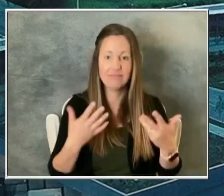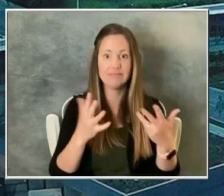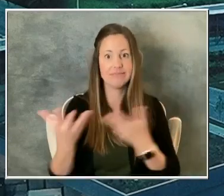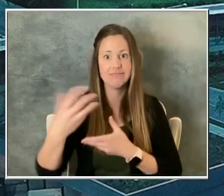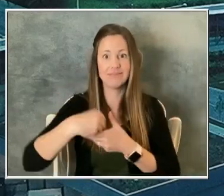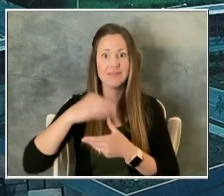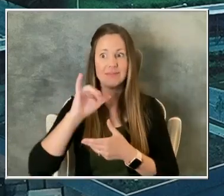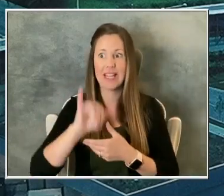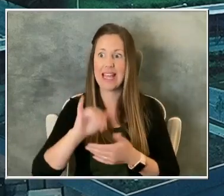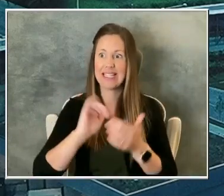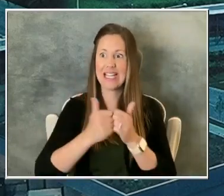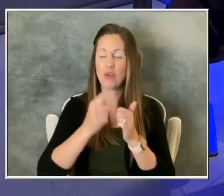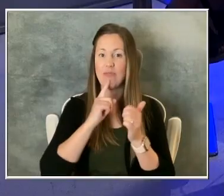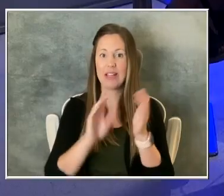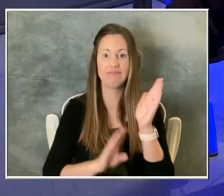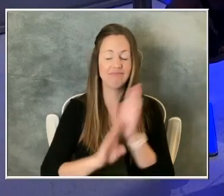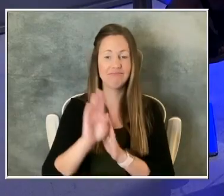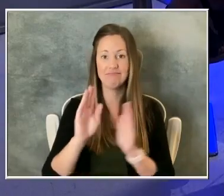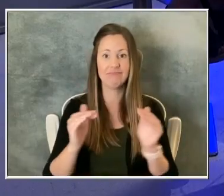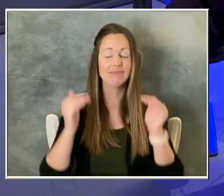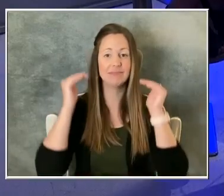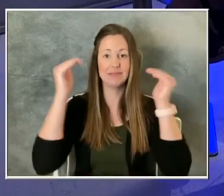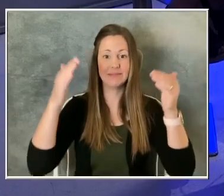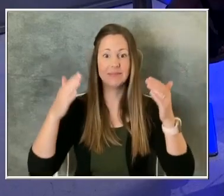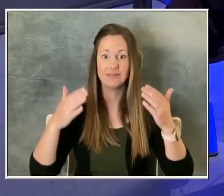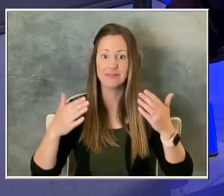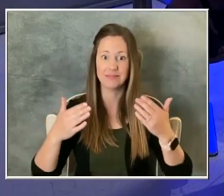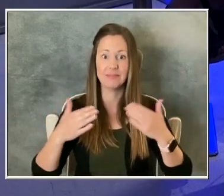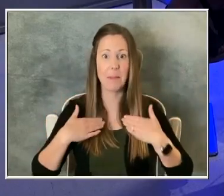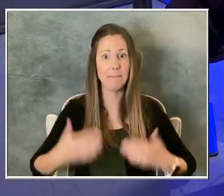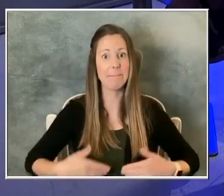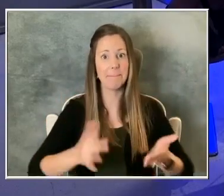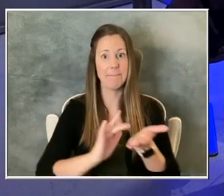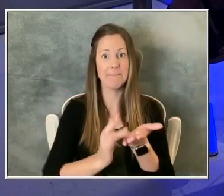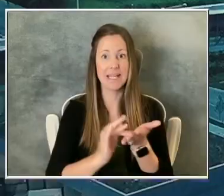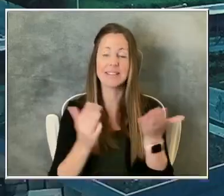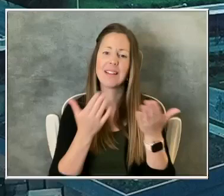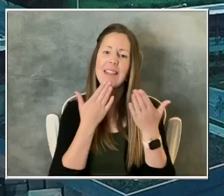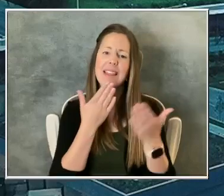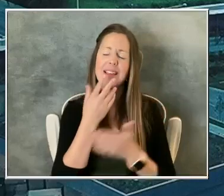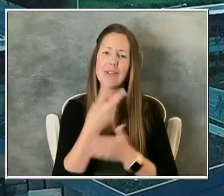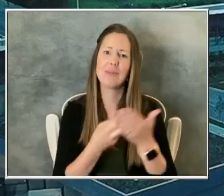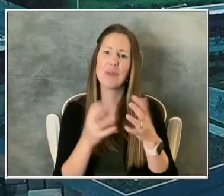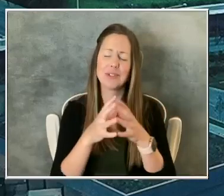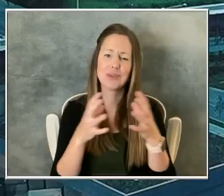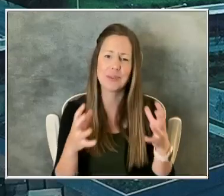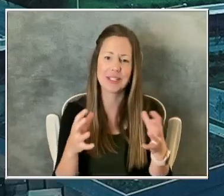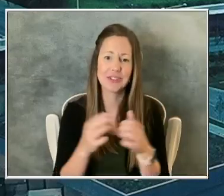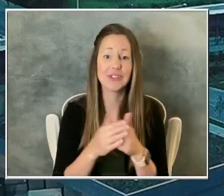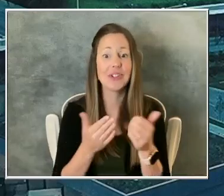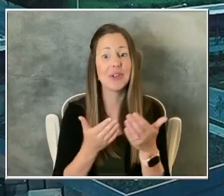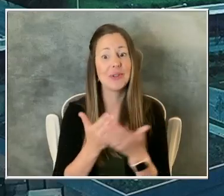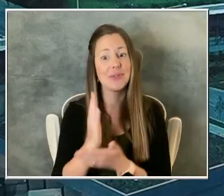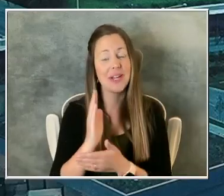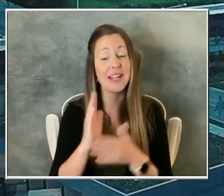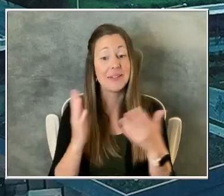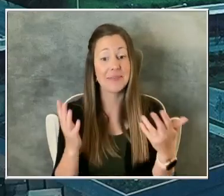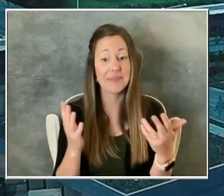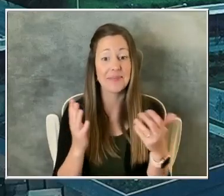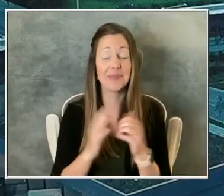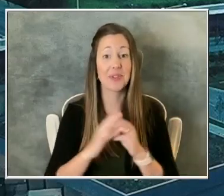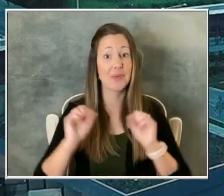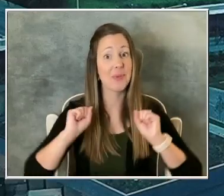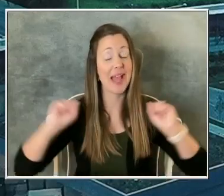medicine and find new cures to disease. Yes. All right, thank you both very much. Thanks. All right. So exercise is one of the